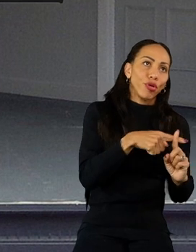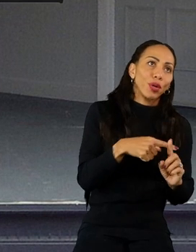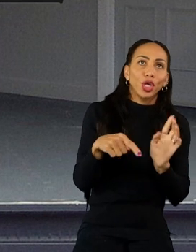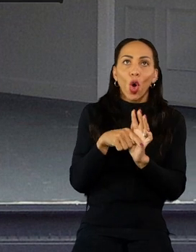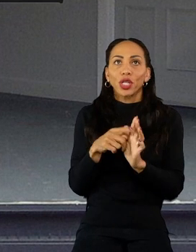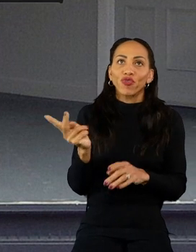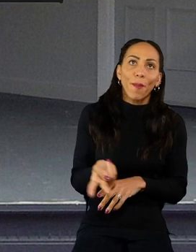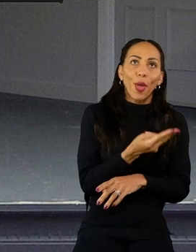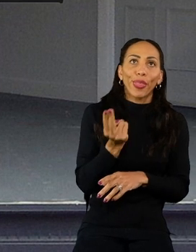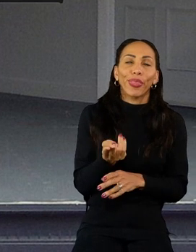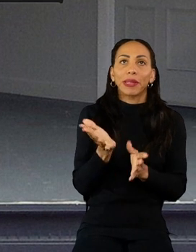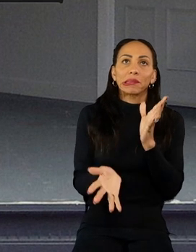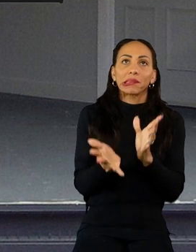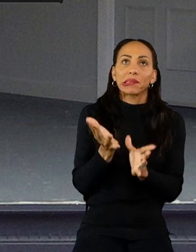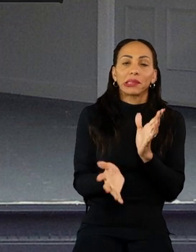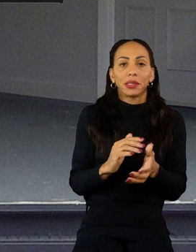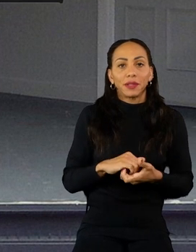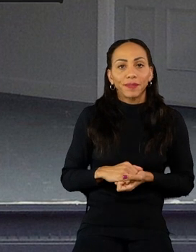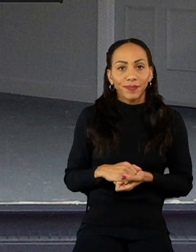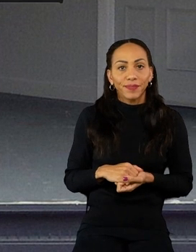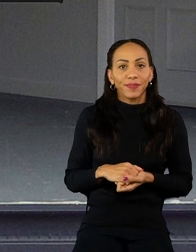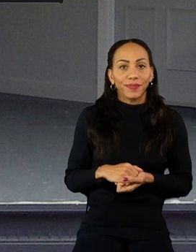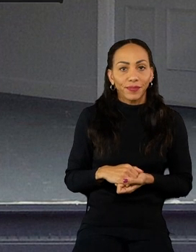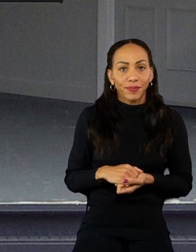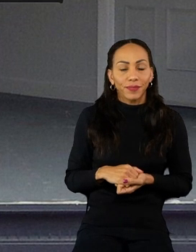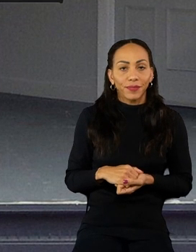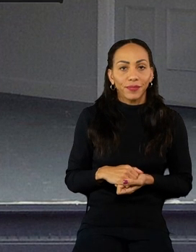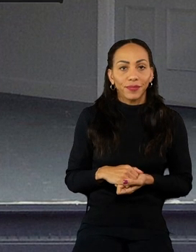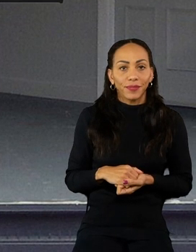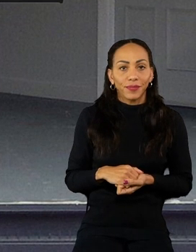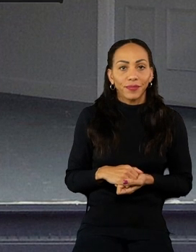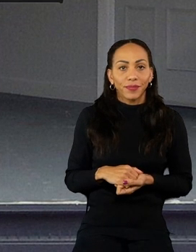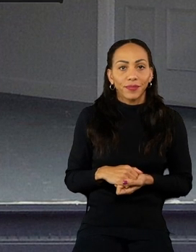Because I feel like I'm definitely like, oh, there's pros and cons to both. Yeah.